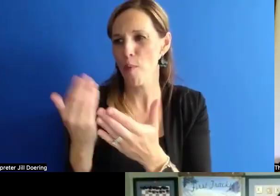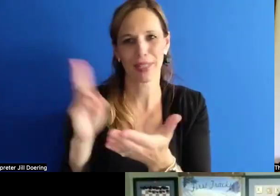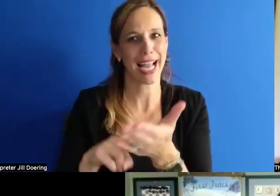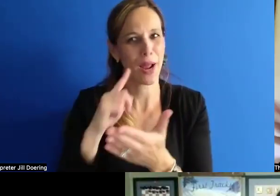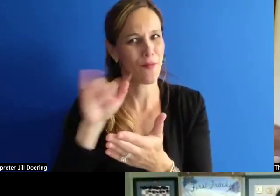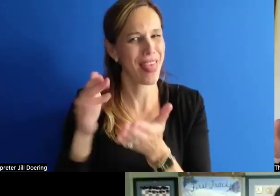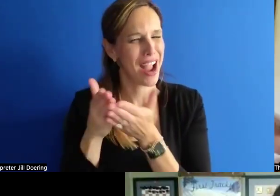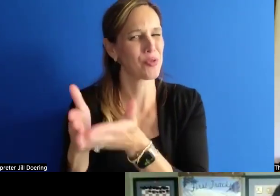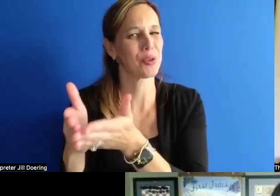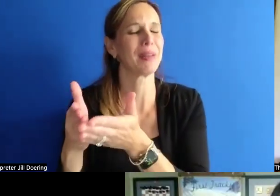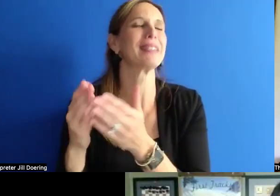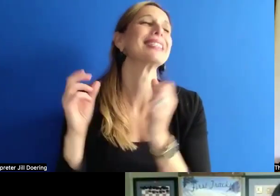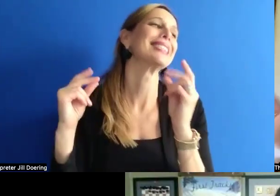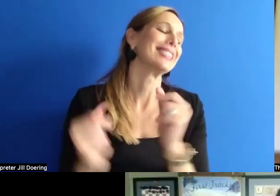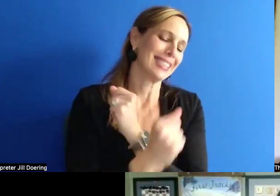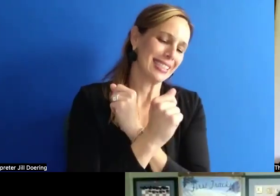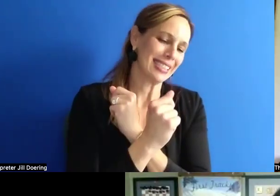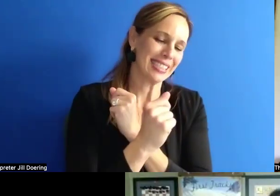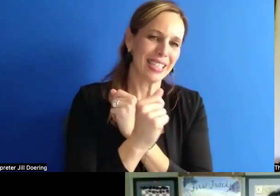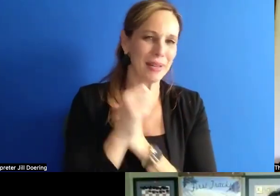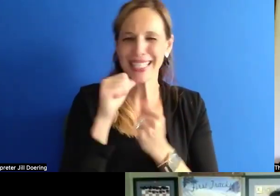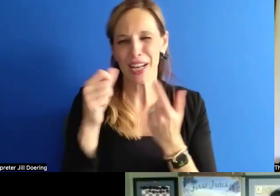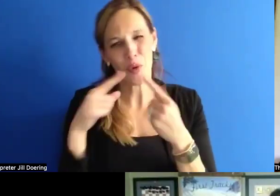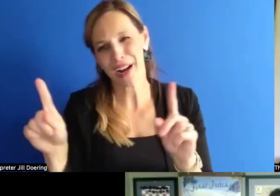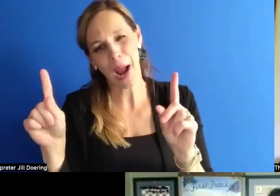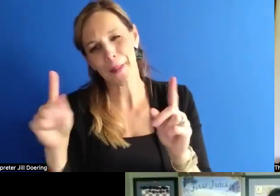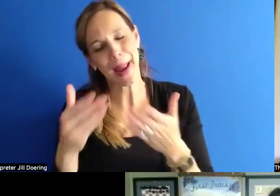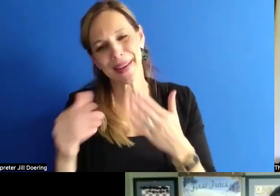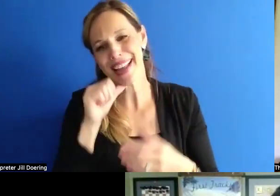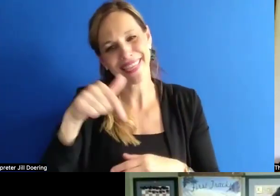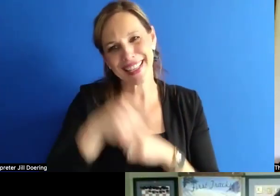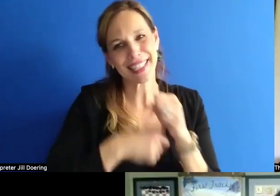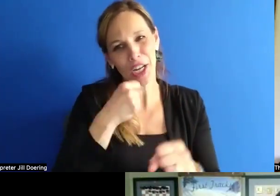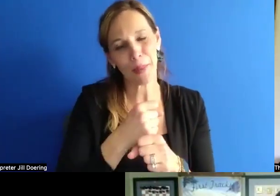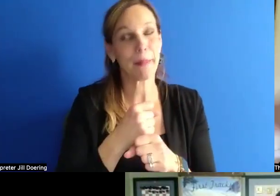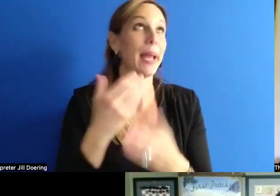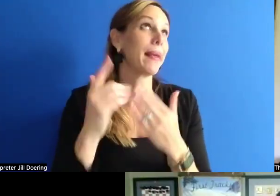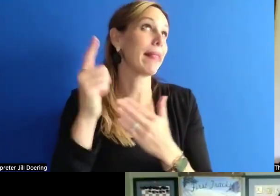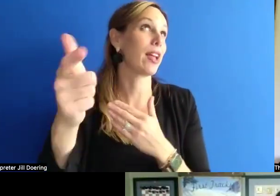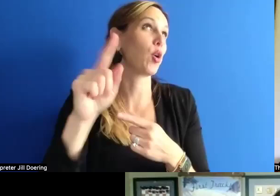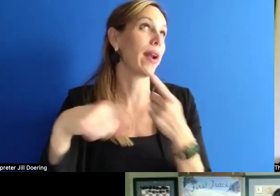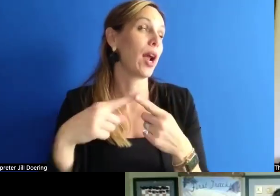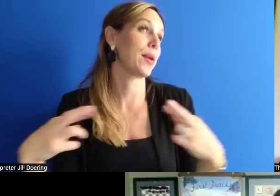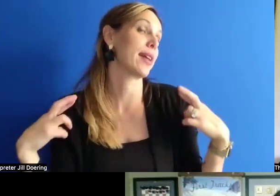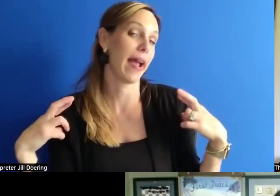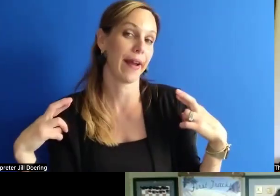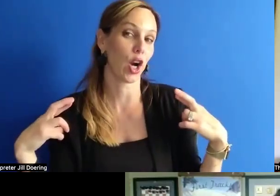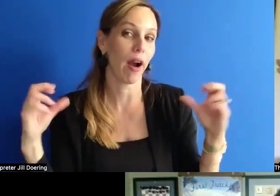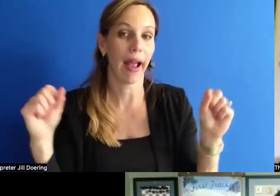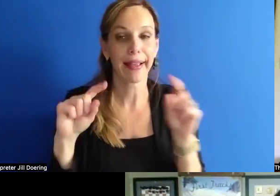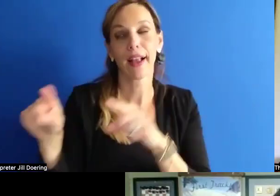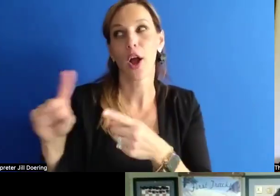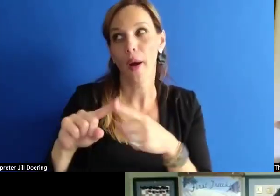it was sold out. So I was like, maybe not this year, maybe when I retire, I'll be able to go on a Hallmark